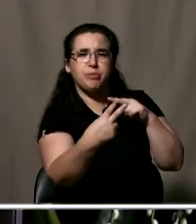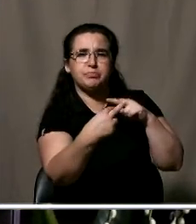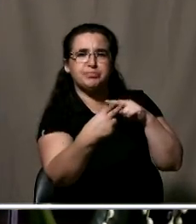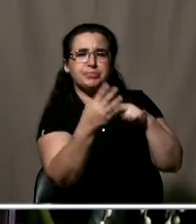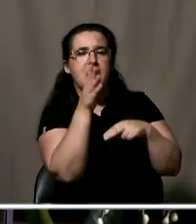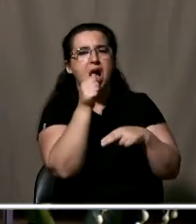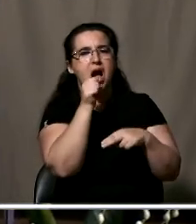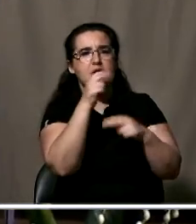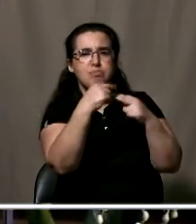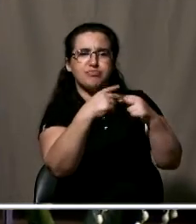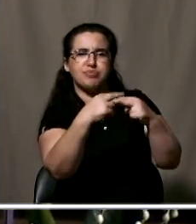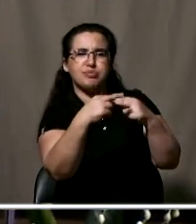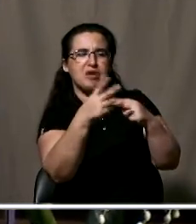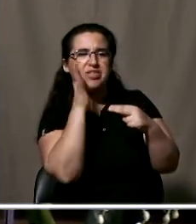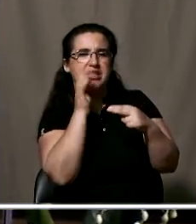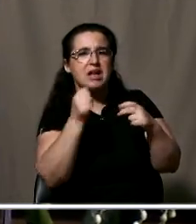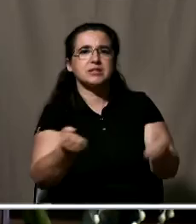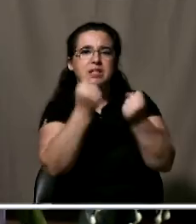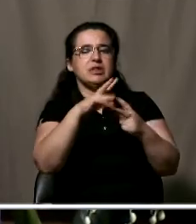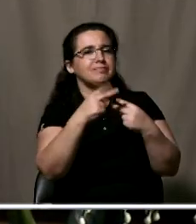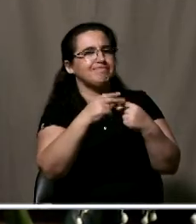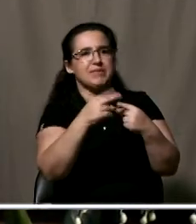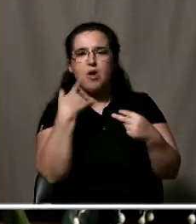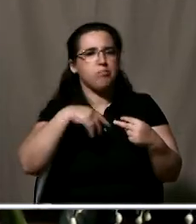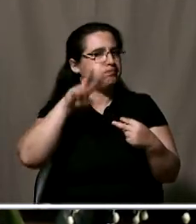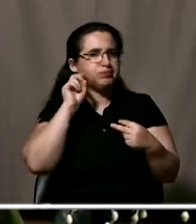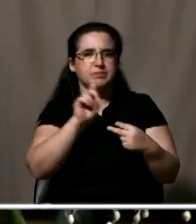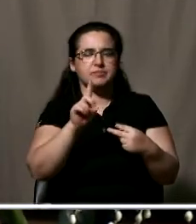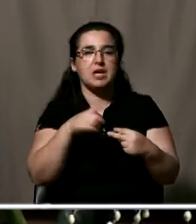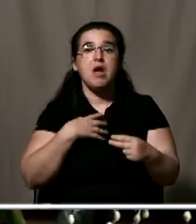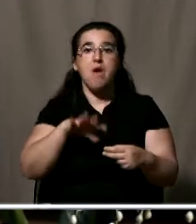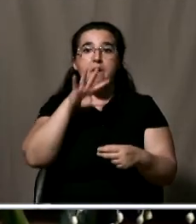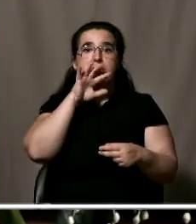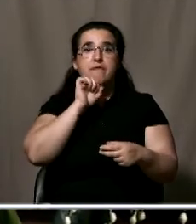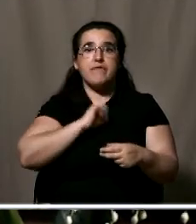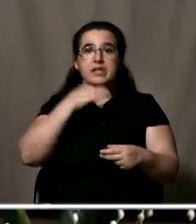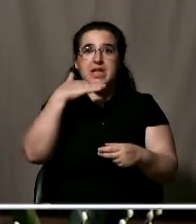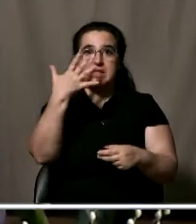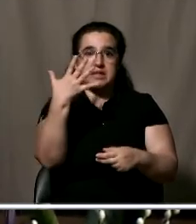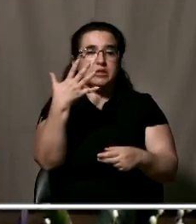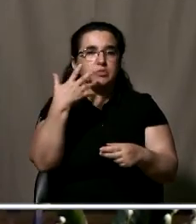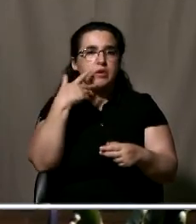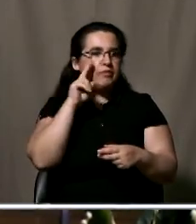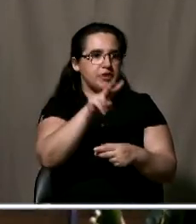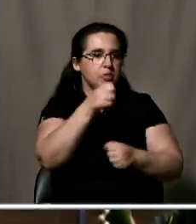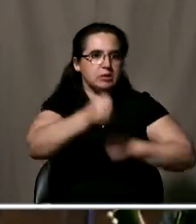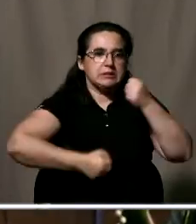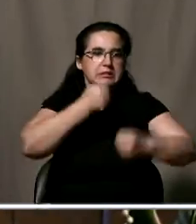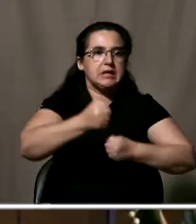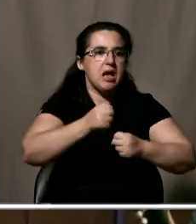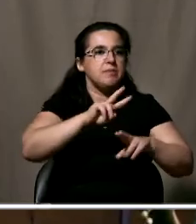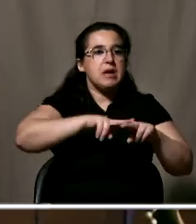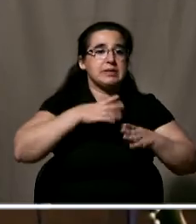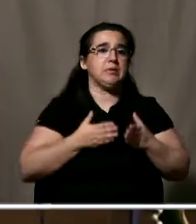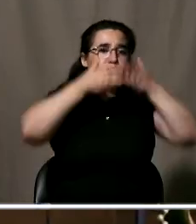tentar manter-se à tona. My 5-year-old went out. E o meu filho de 5 anos viu into the pool. E foi a correr, caiu na piscina,